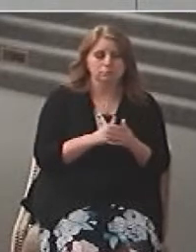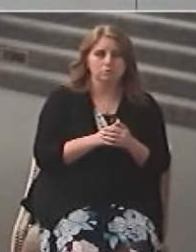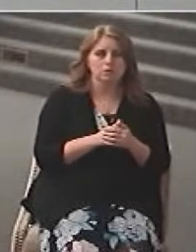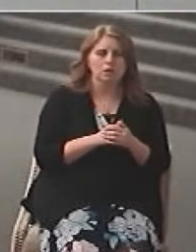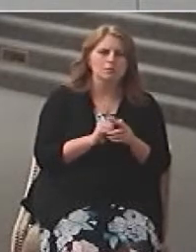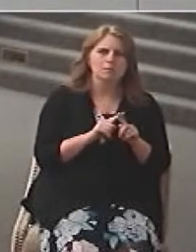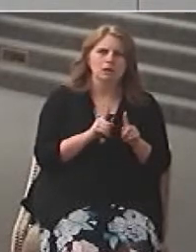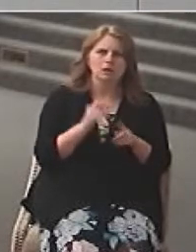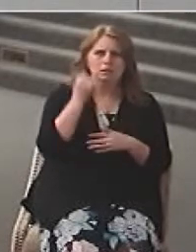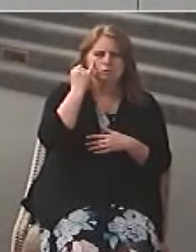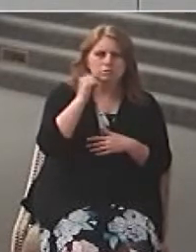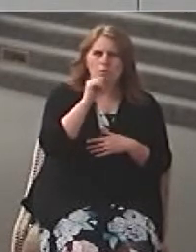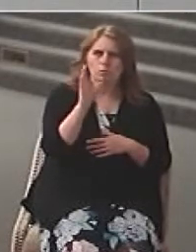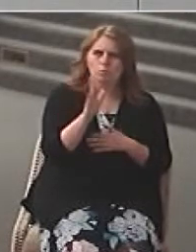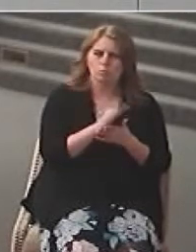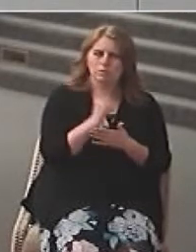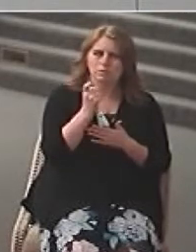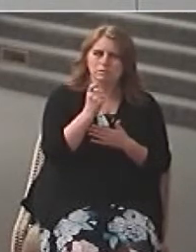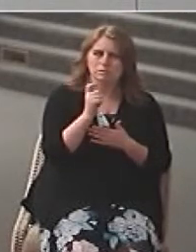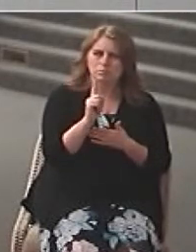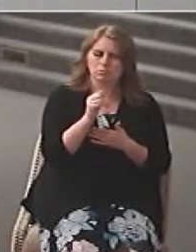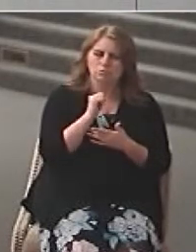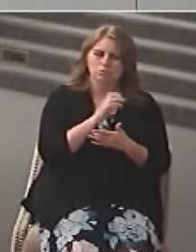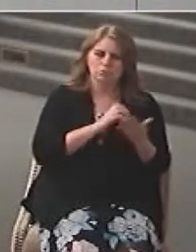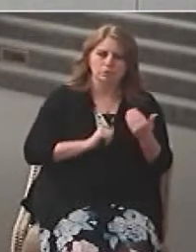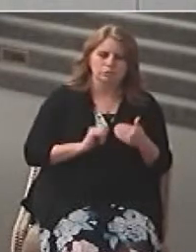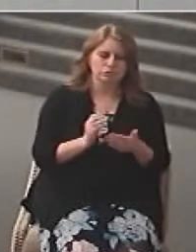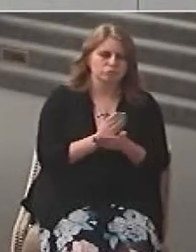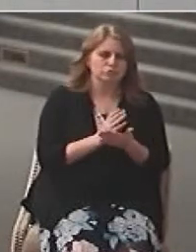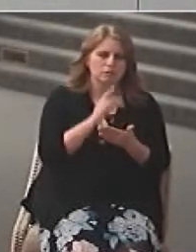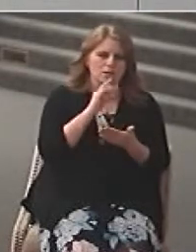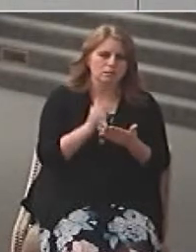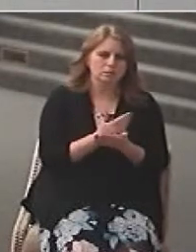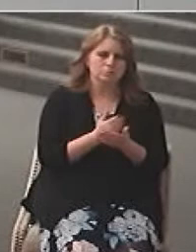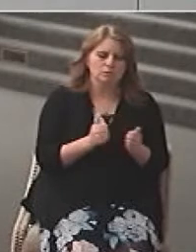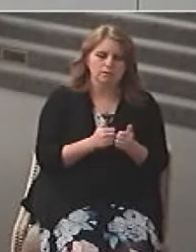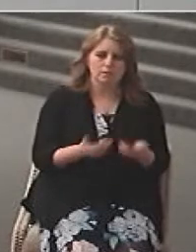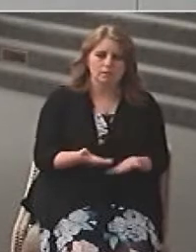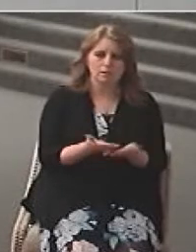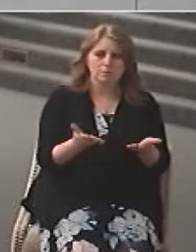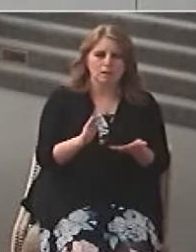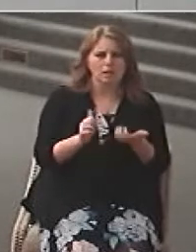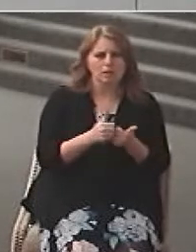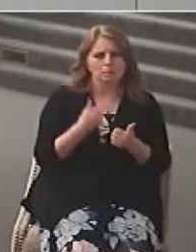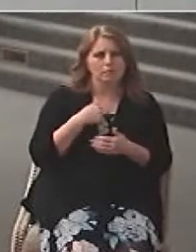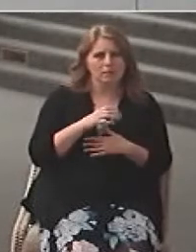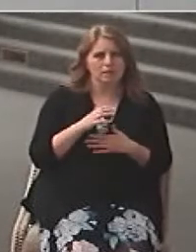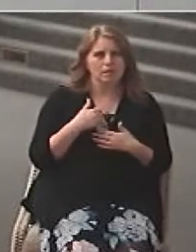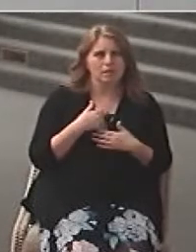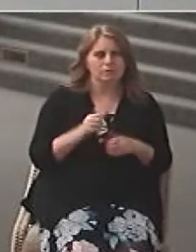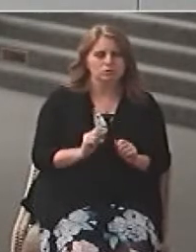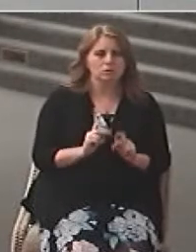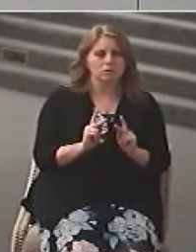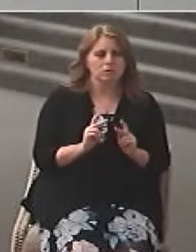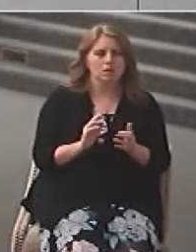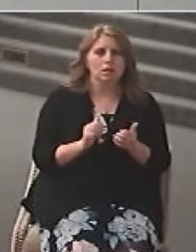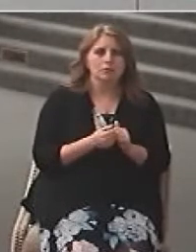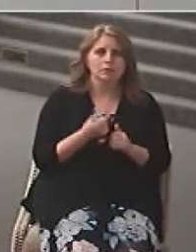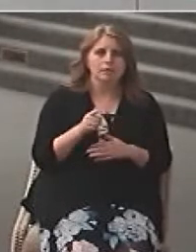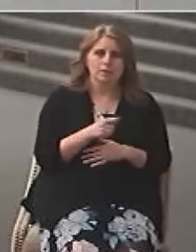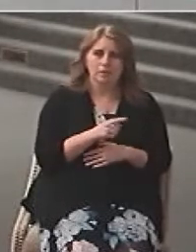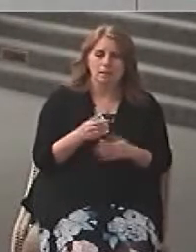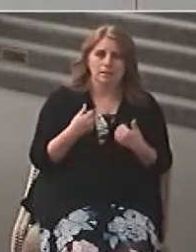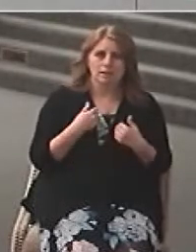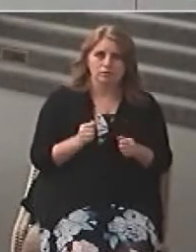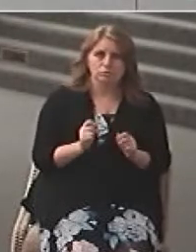But if we don't win somebody to Christ, if we don't share the gospel with them, how will they ever have a chance? How will they ever have a